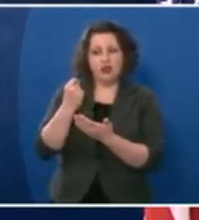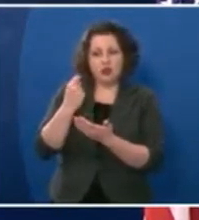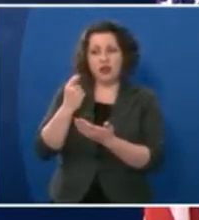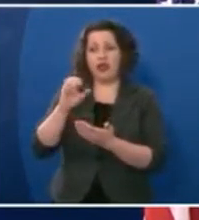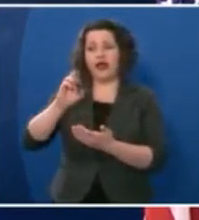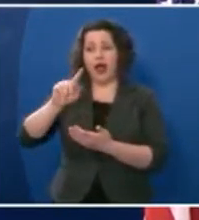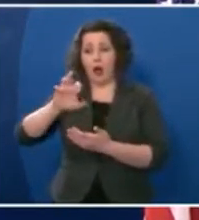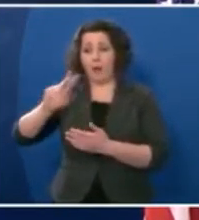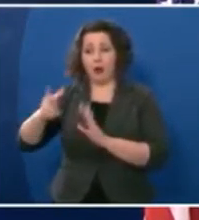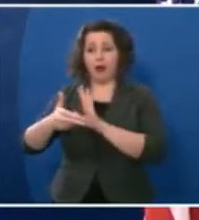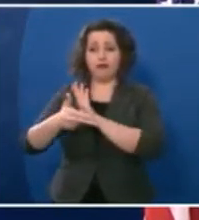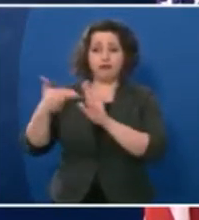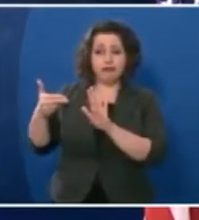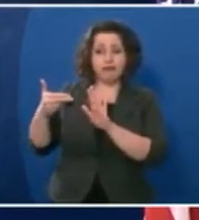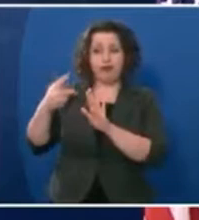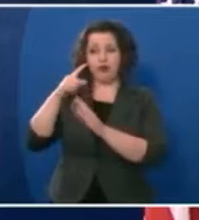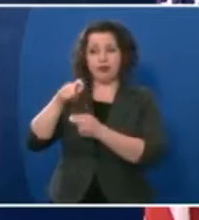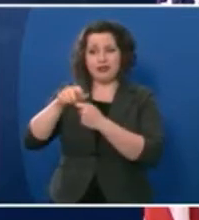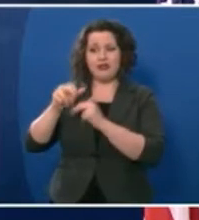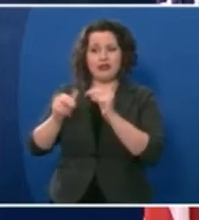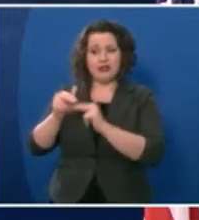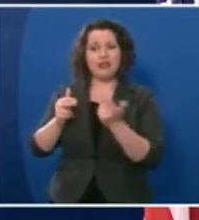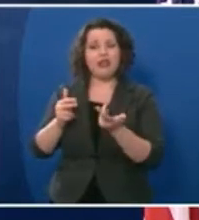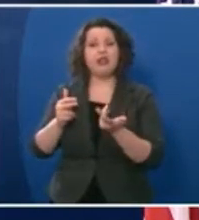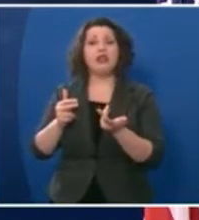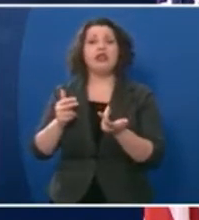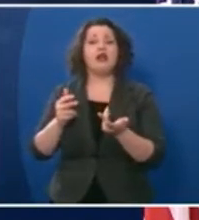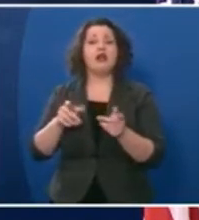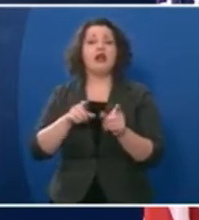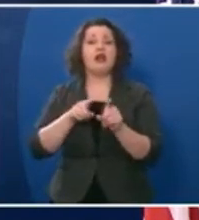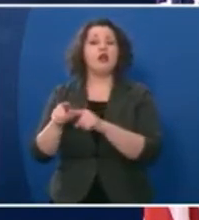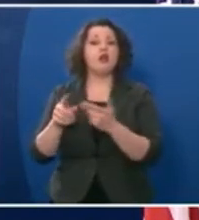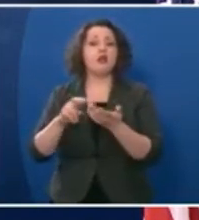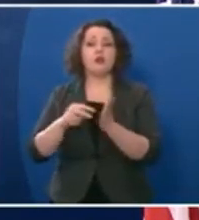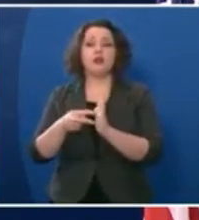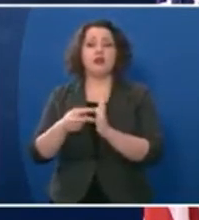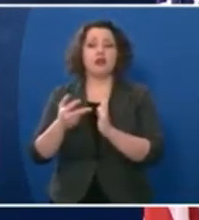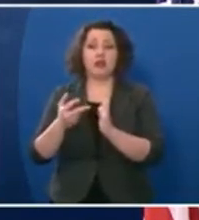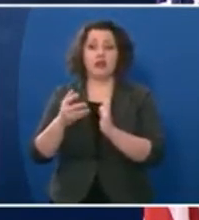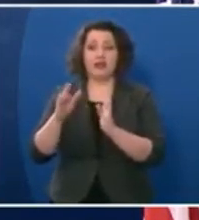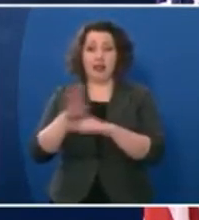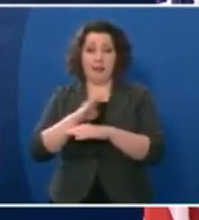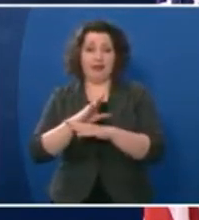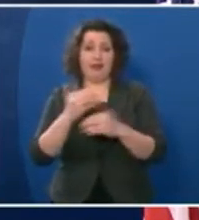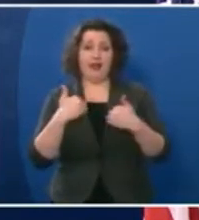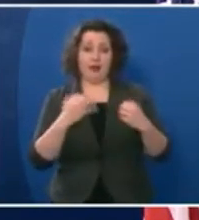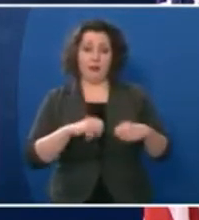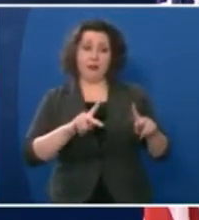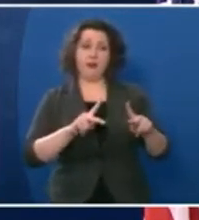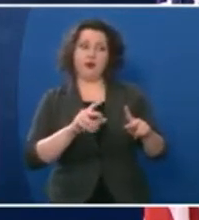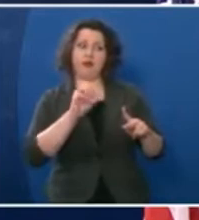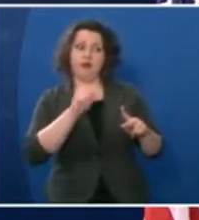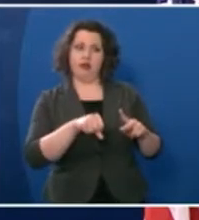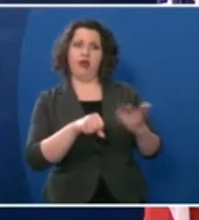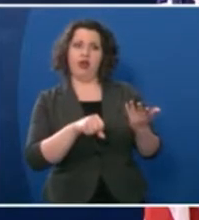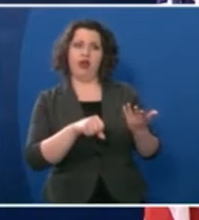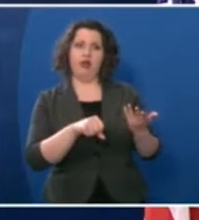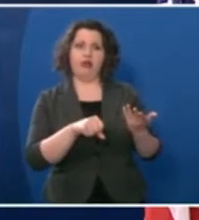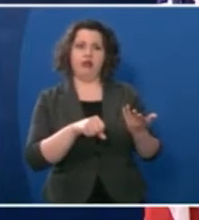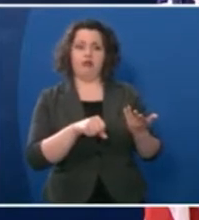outbreak in a particular facility. So it also provides an opportunity for the business to independently, outside